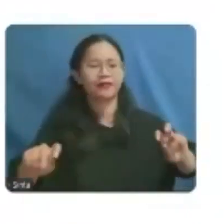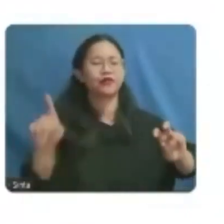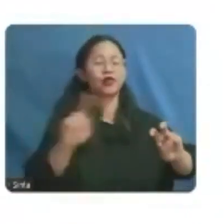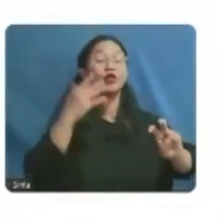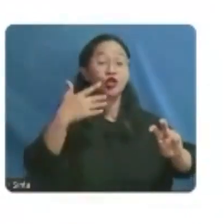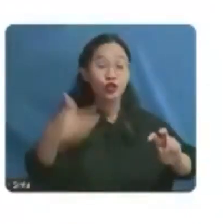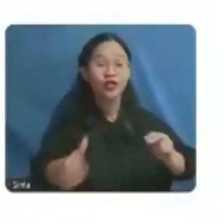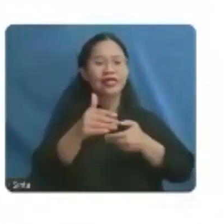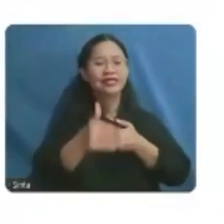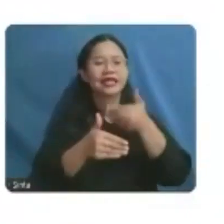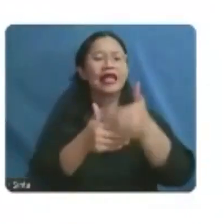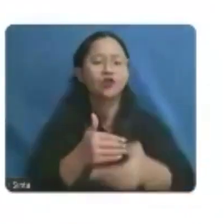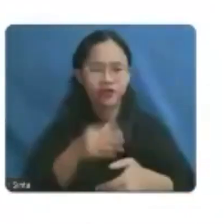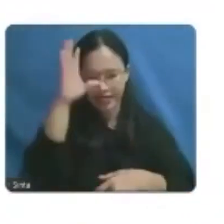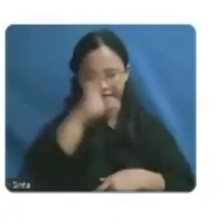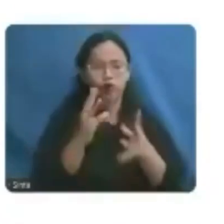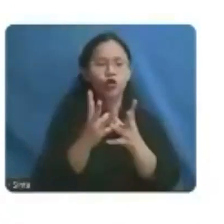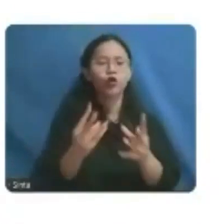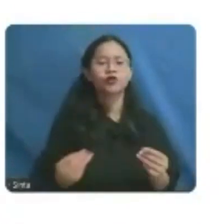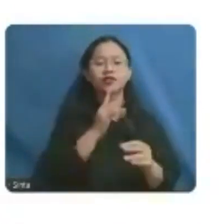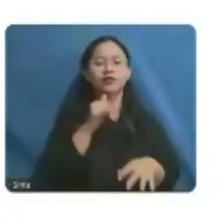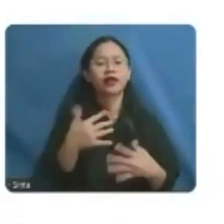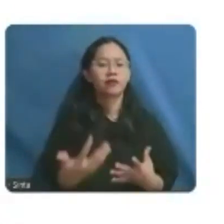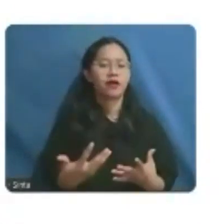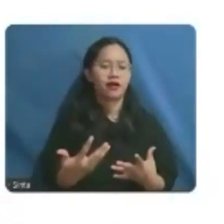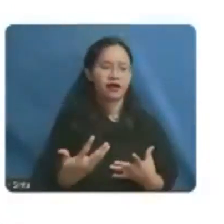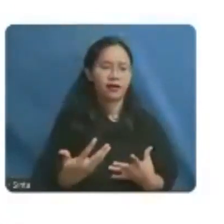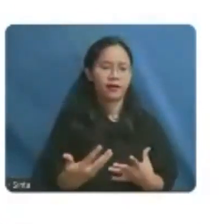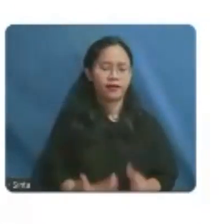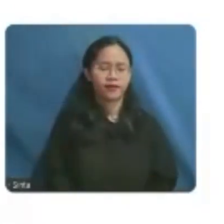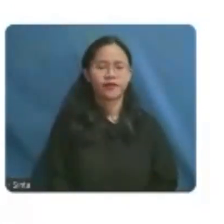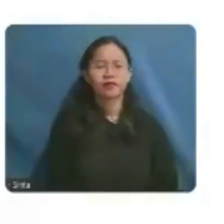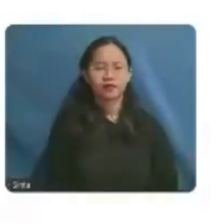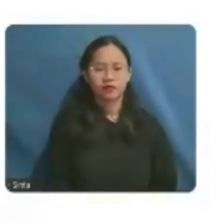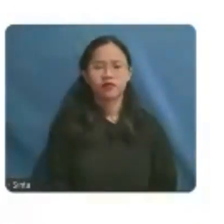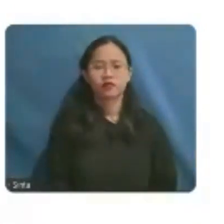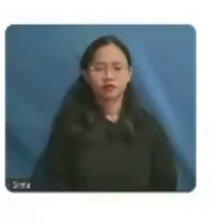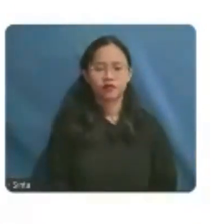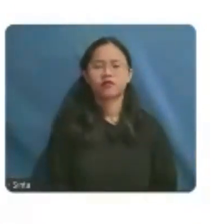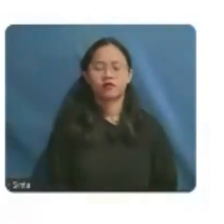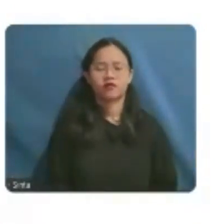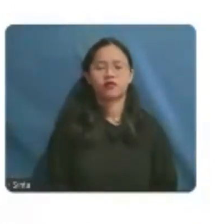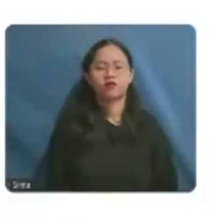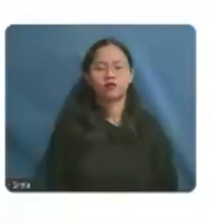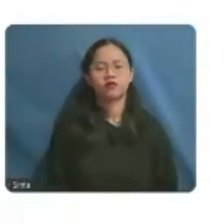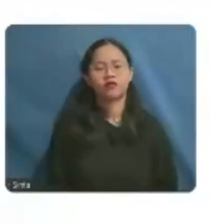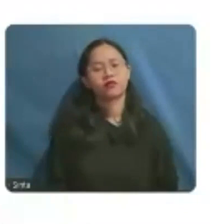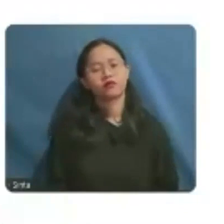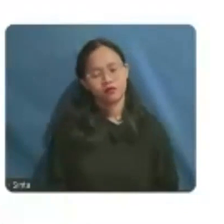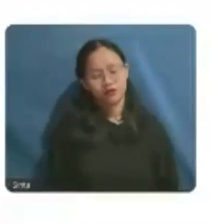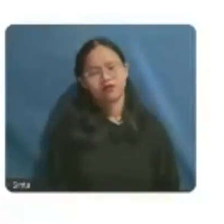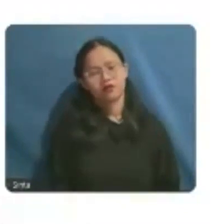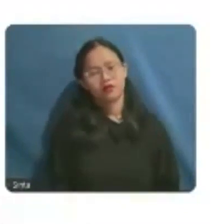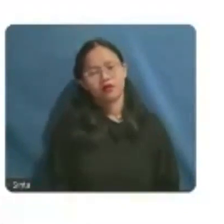how we can reduce the incidence of pneumonia in children during the wet season.